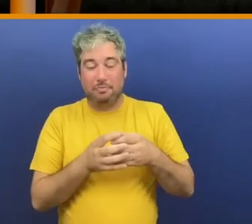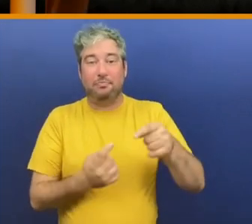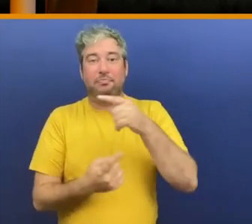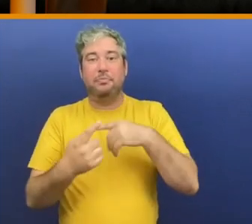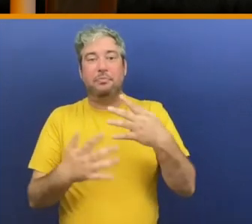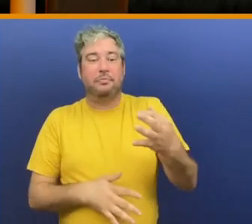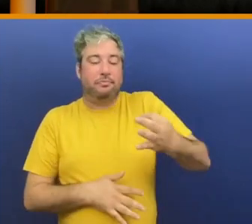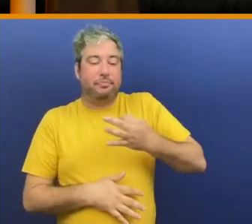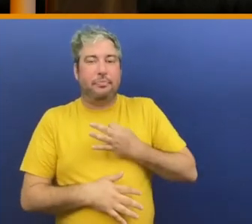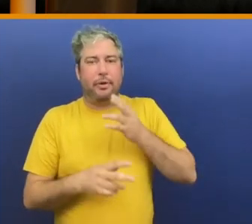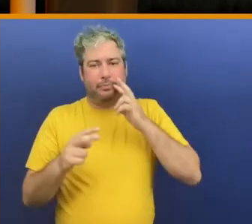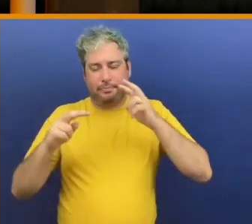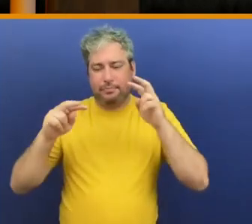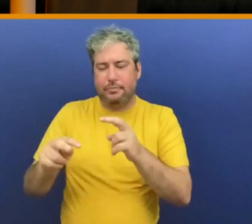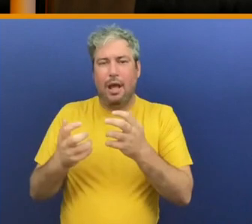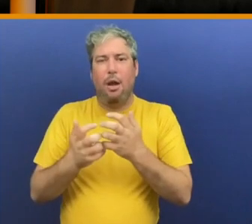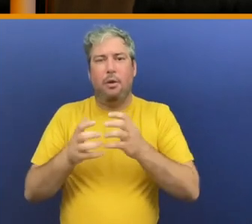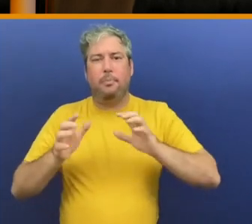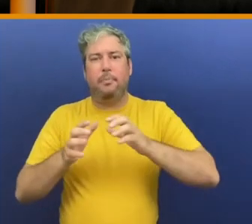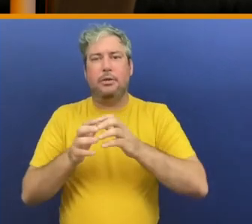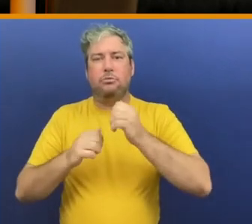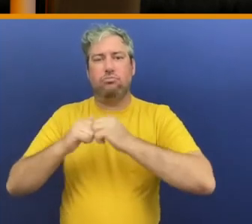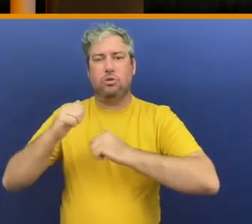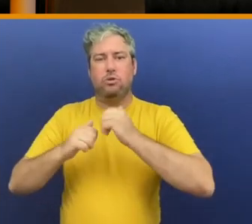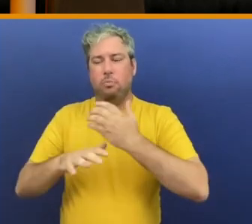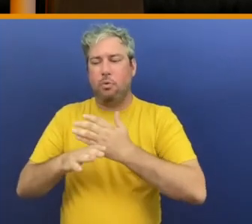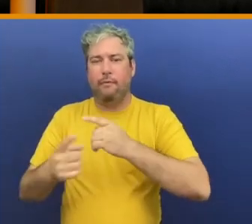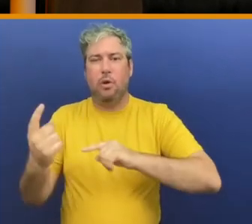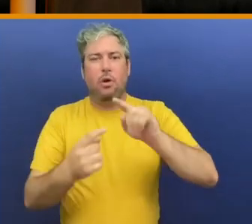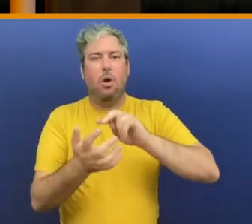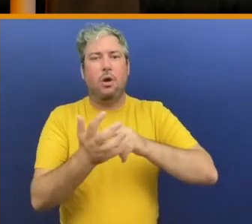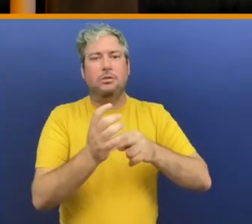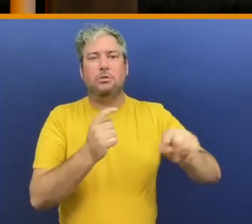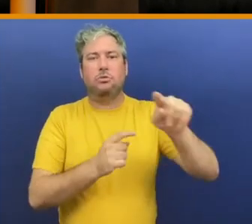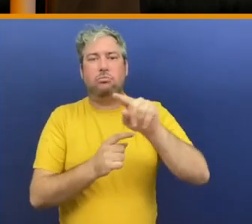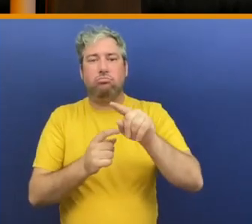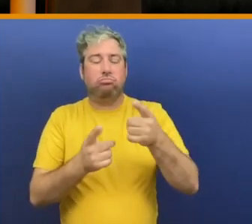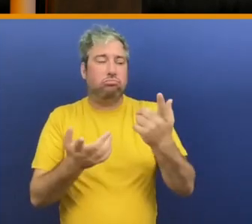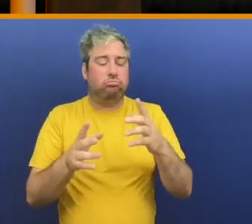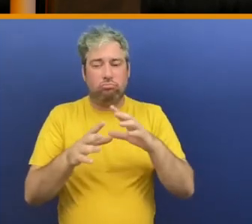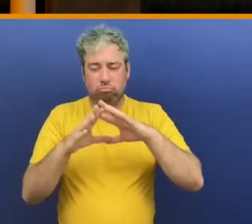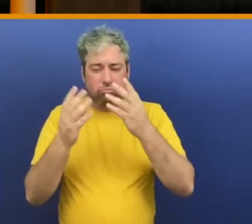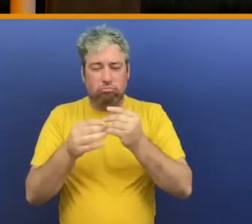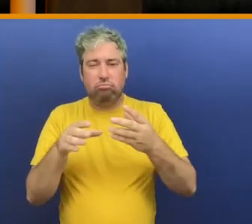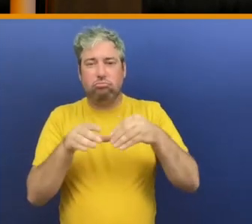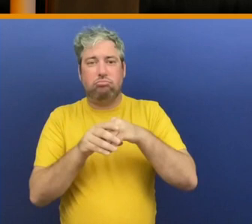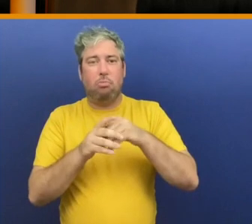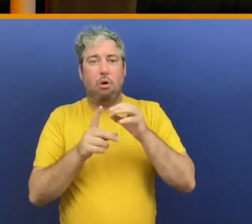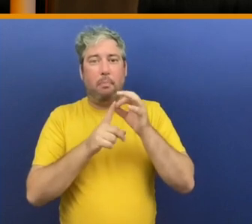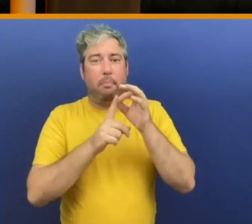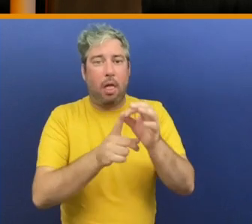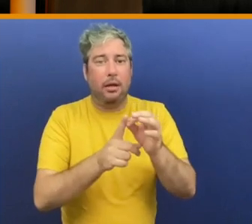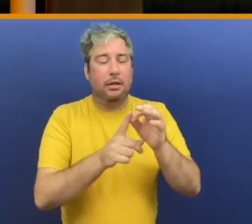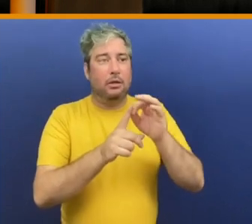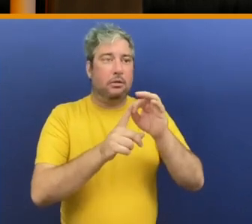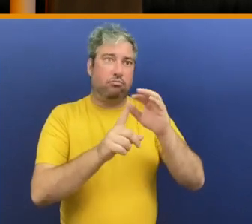at everything from applying to become a recognised party body to obstacles that prevented them from having